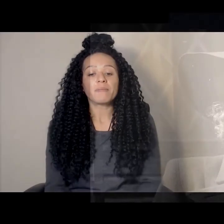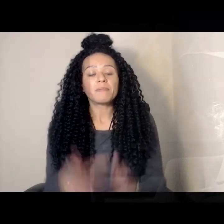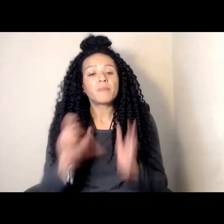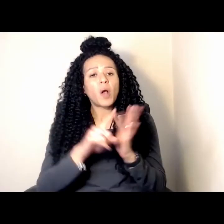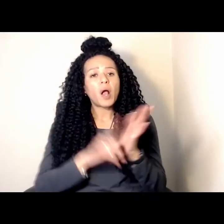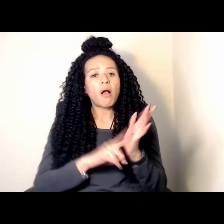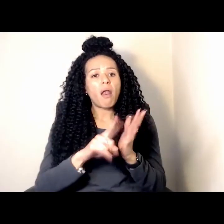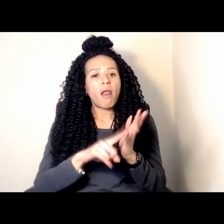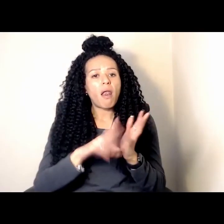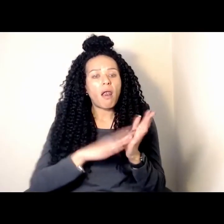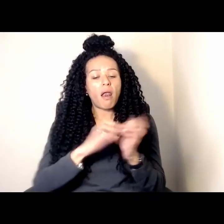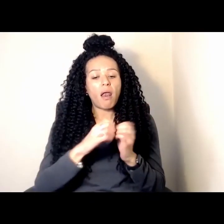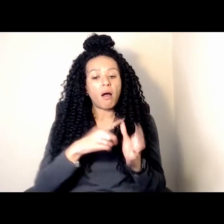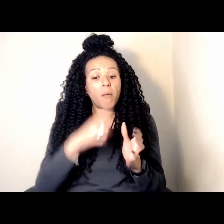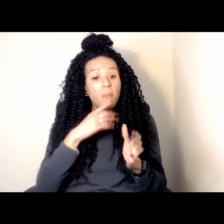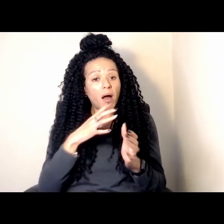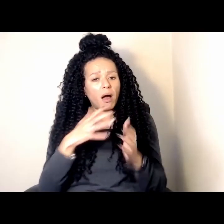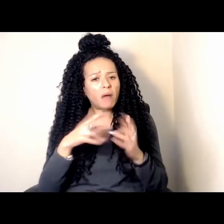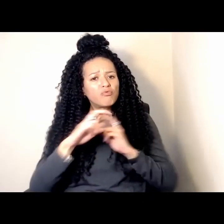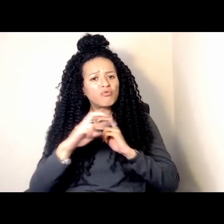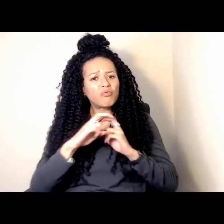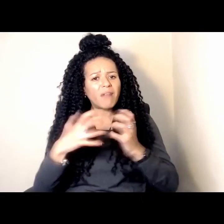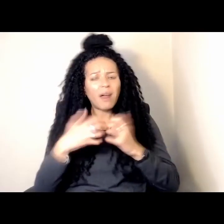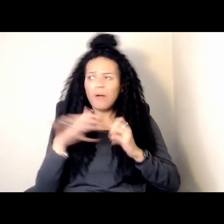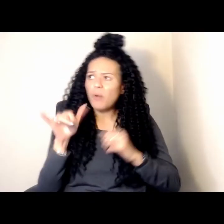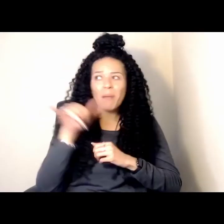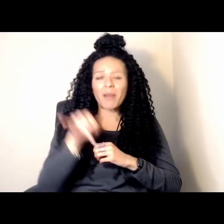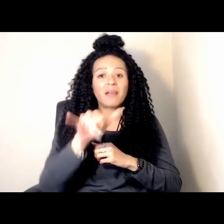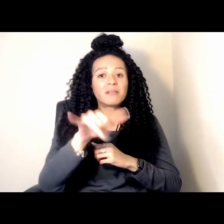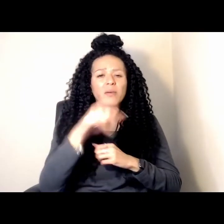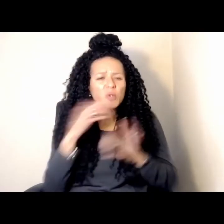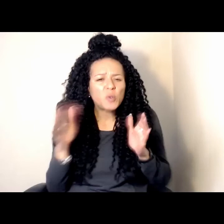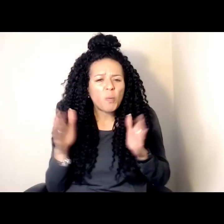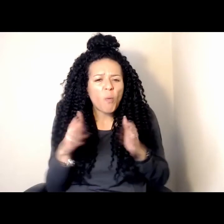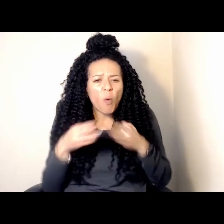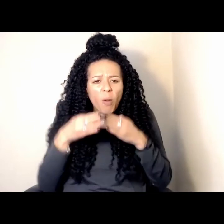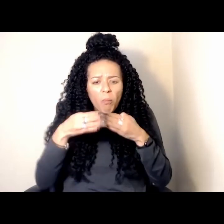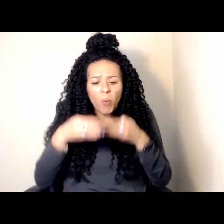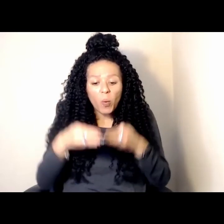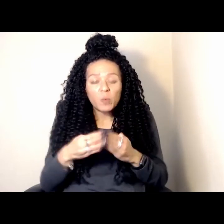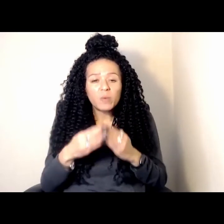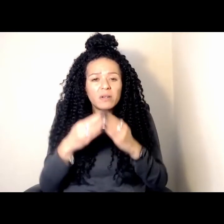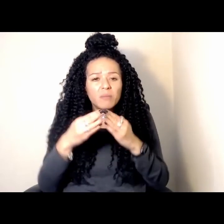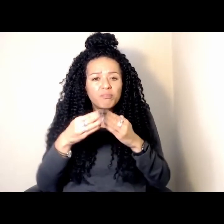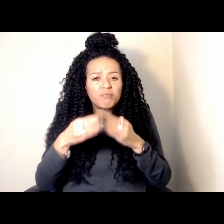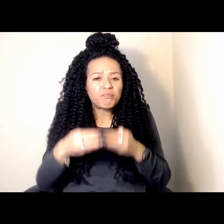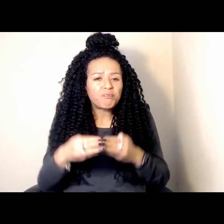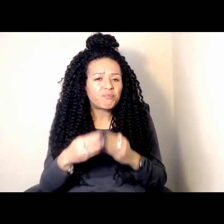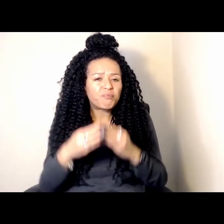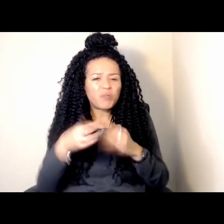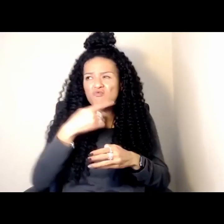Columba travels not by plane, but in a small coracle through rough seas, searching